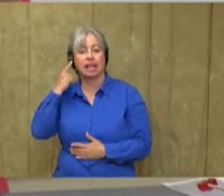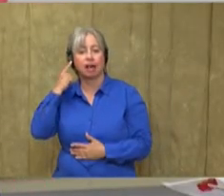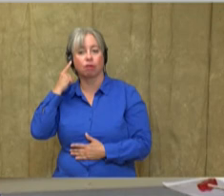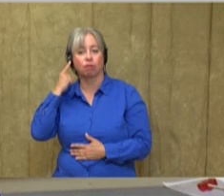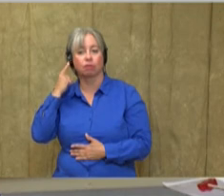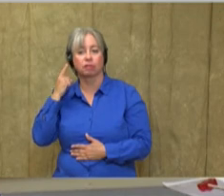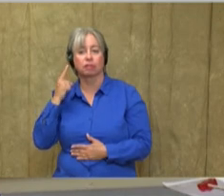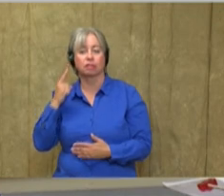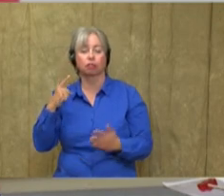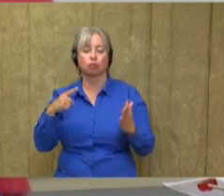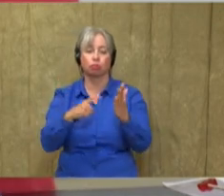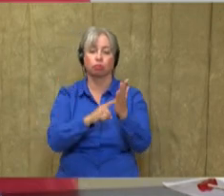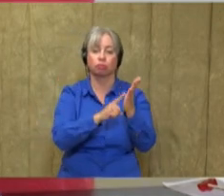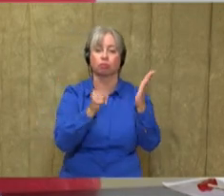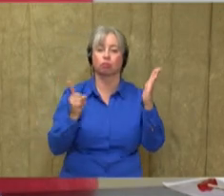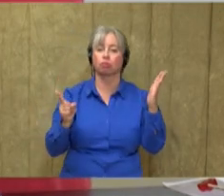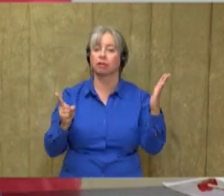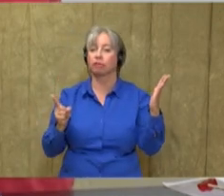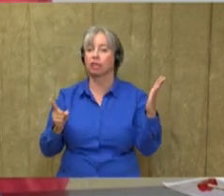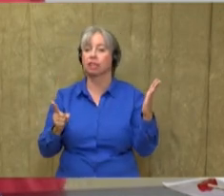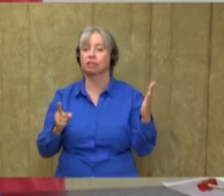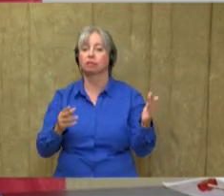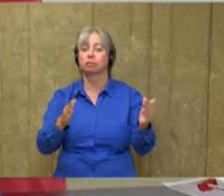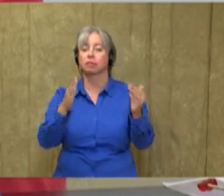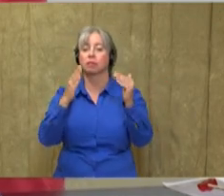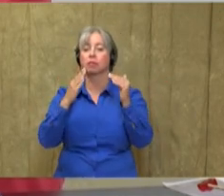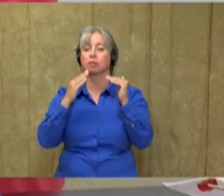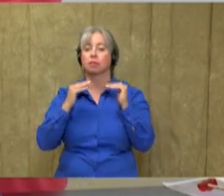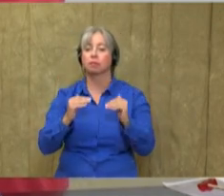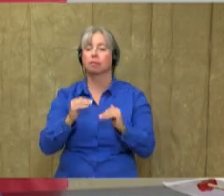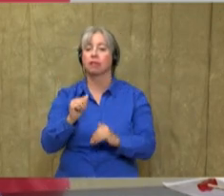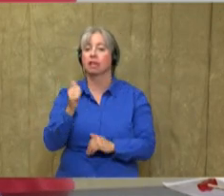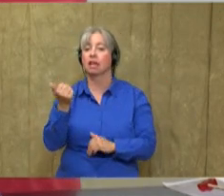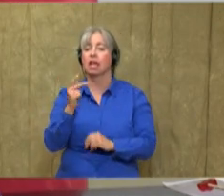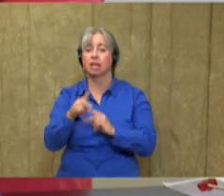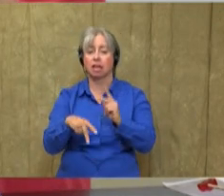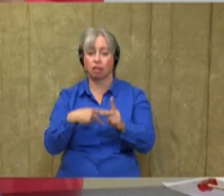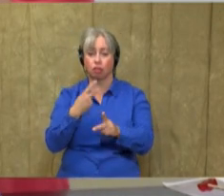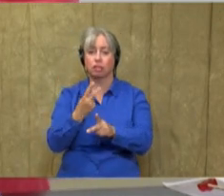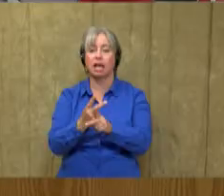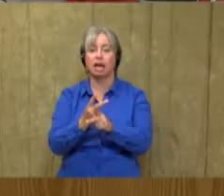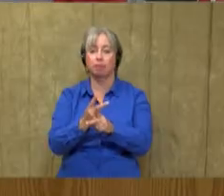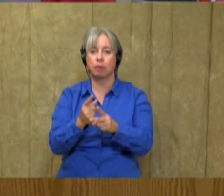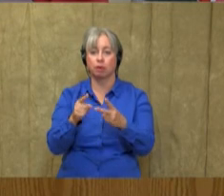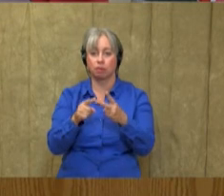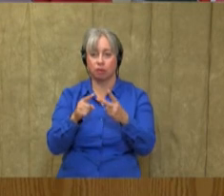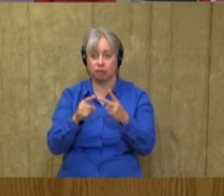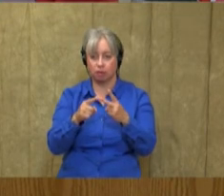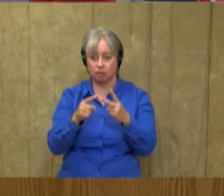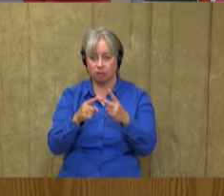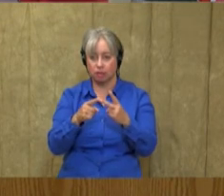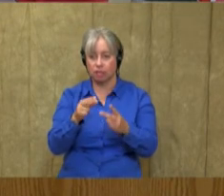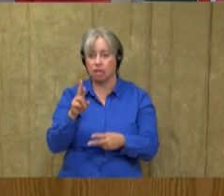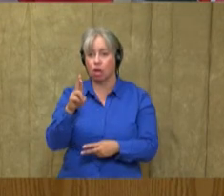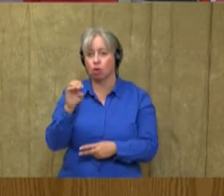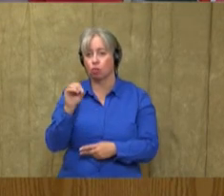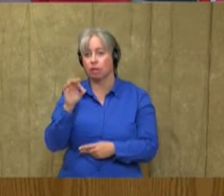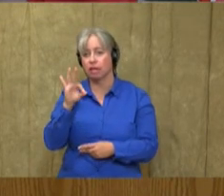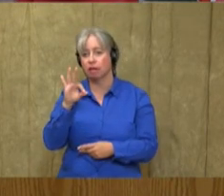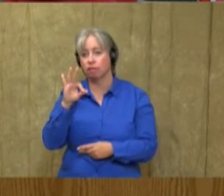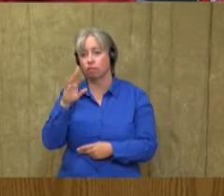behavior, reflection. Another type of wave behavior is called